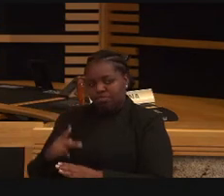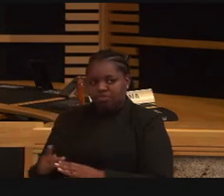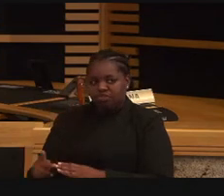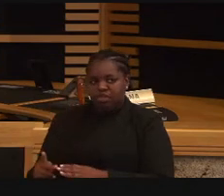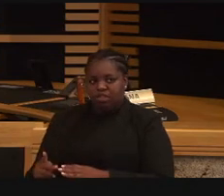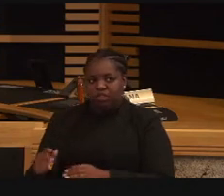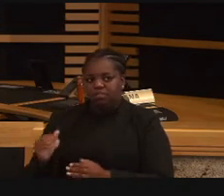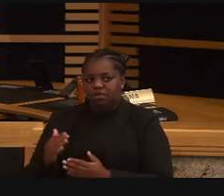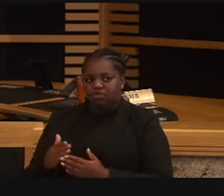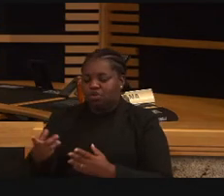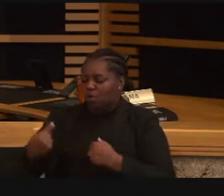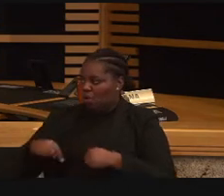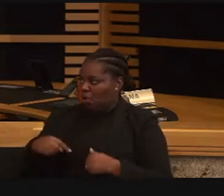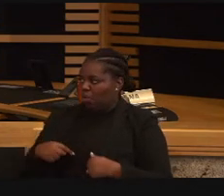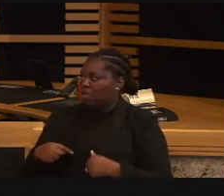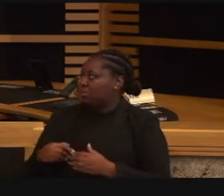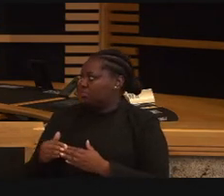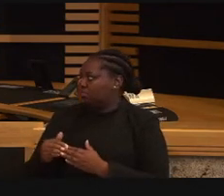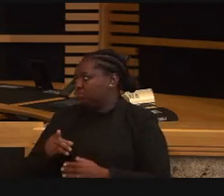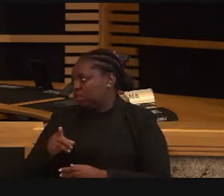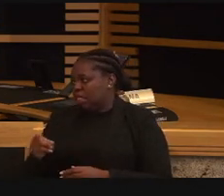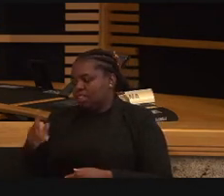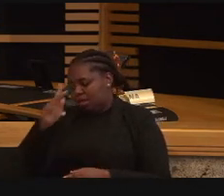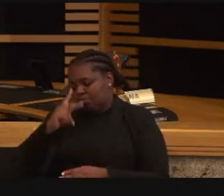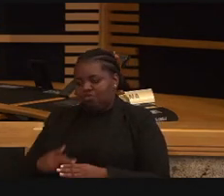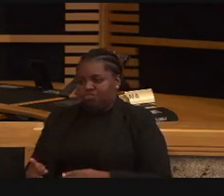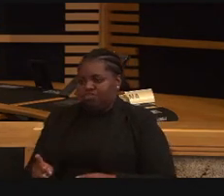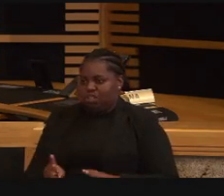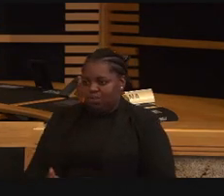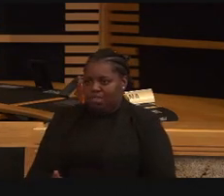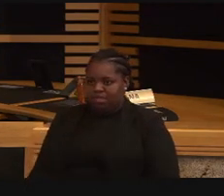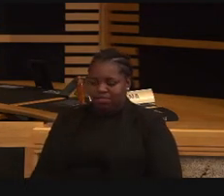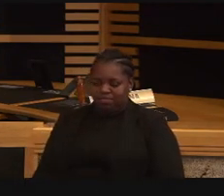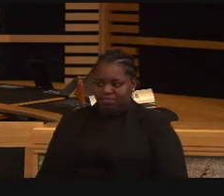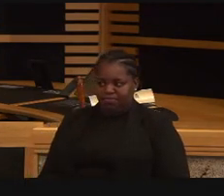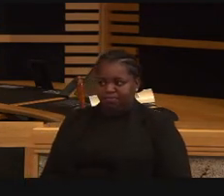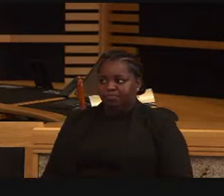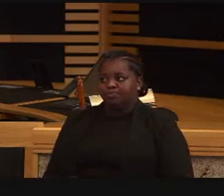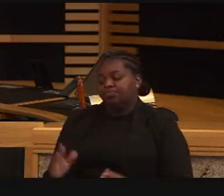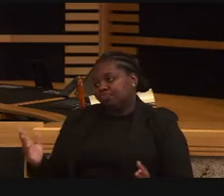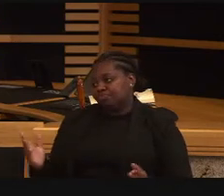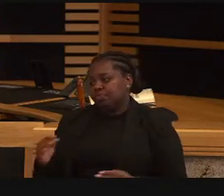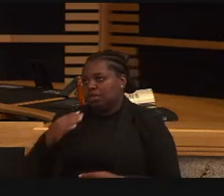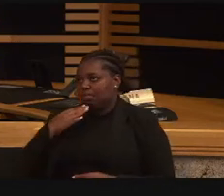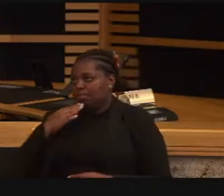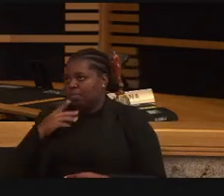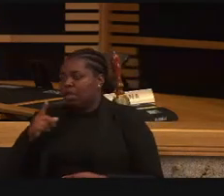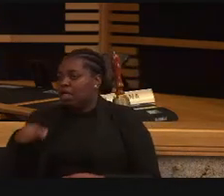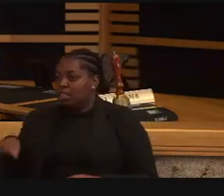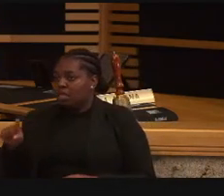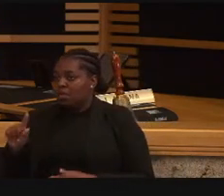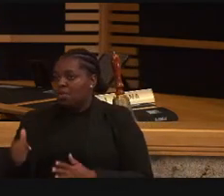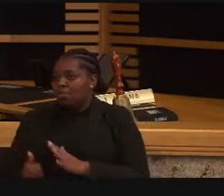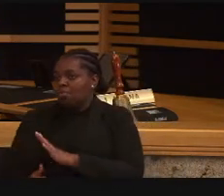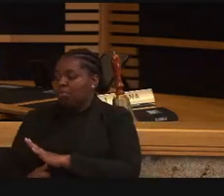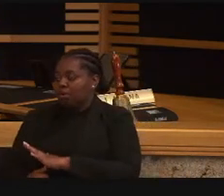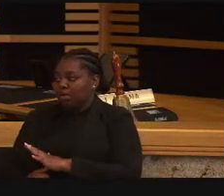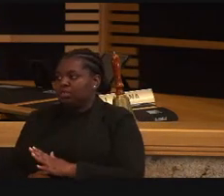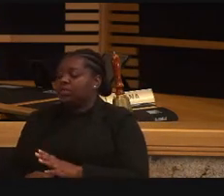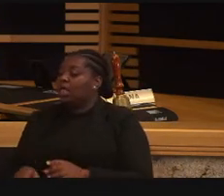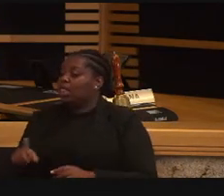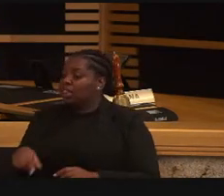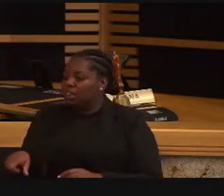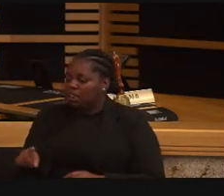us treat them in a professional manner. It is therefore of paramount importance that these